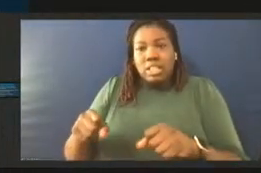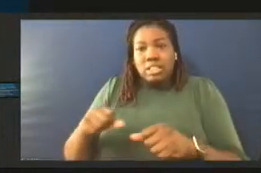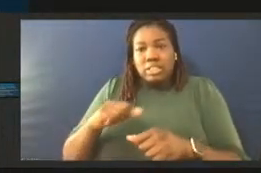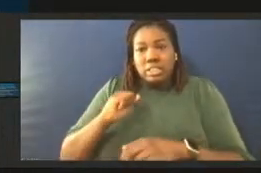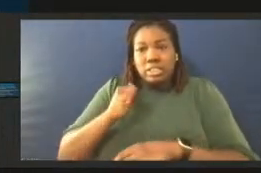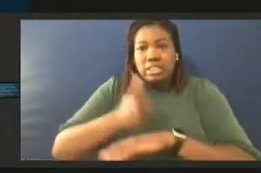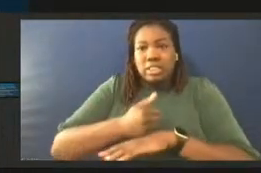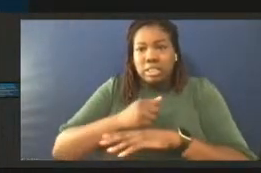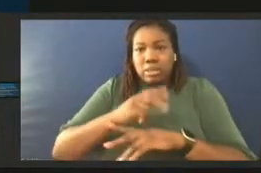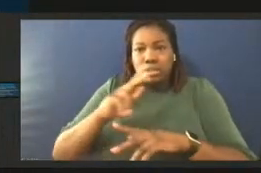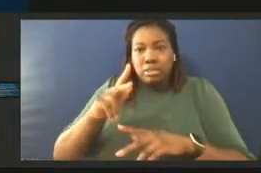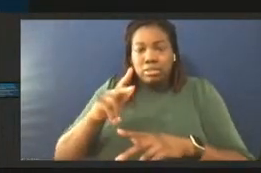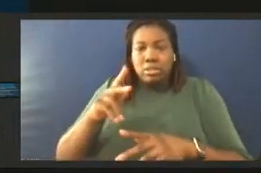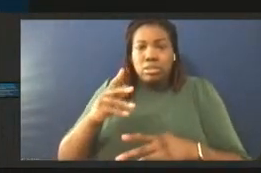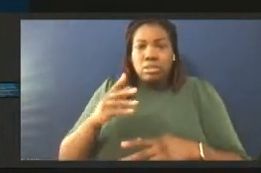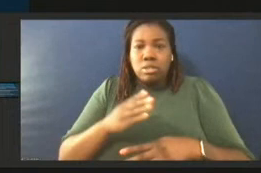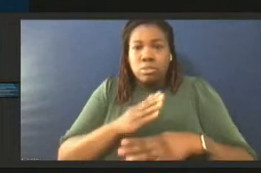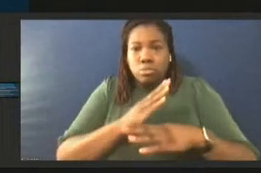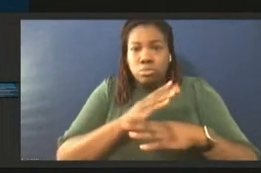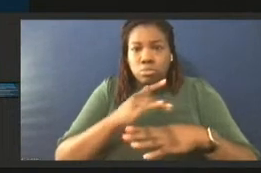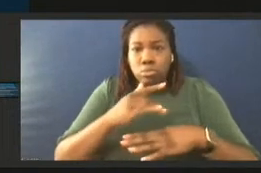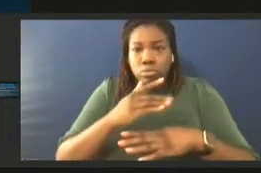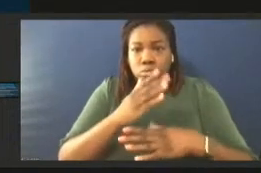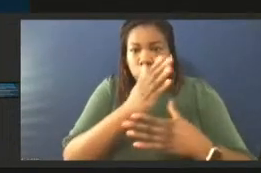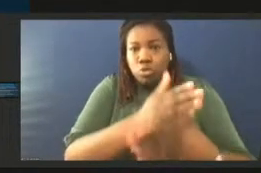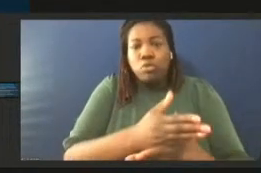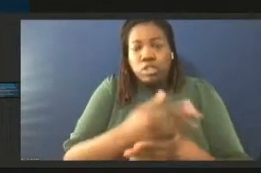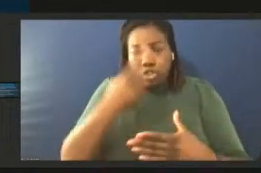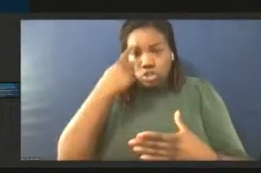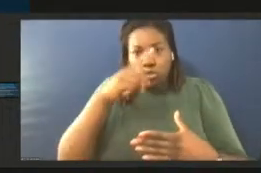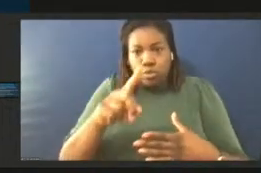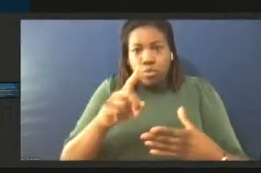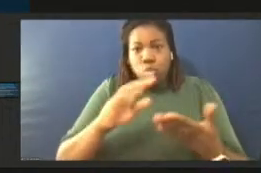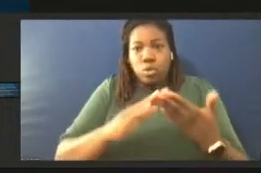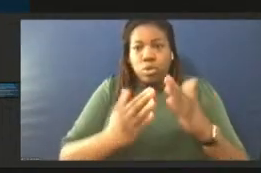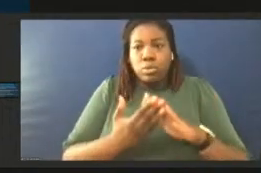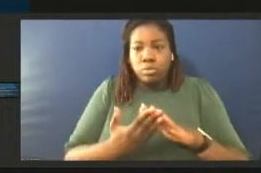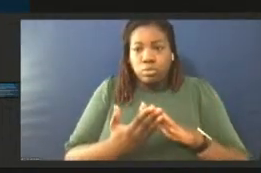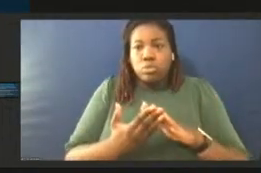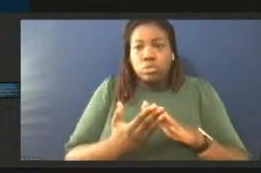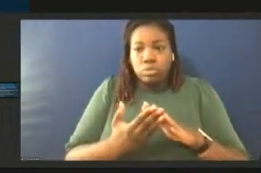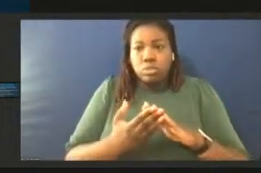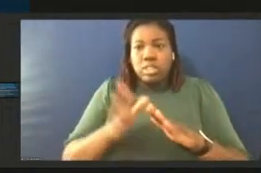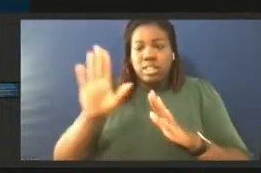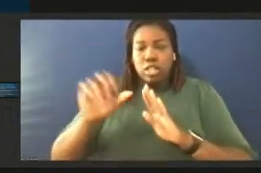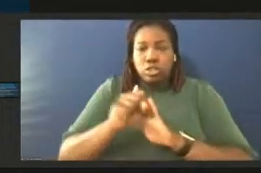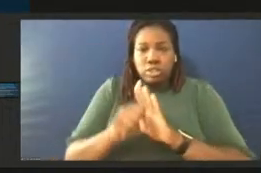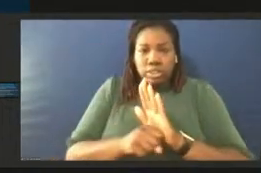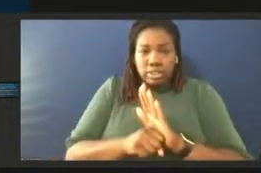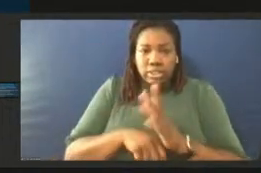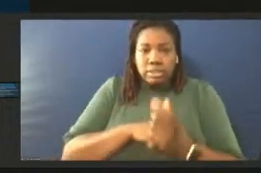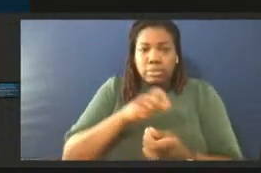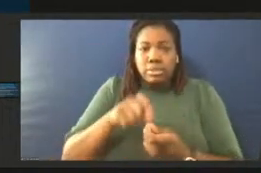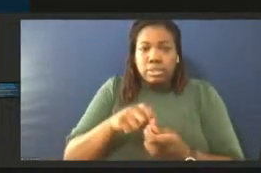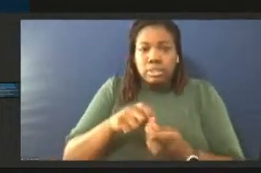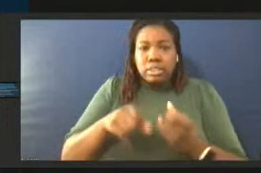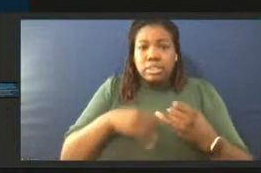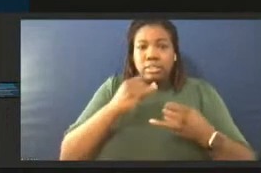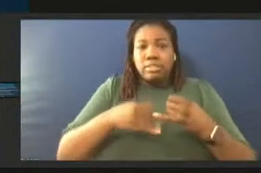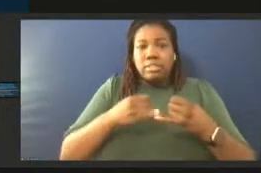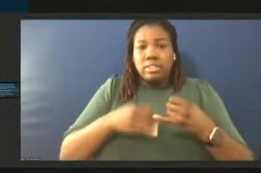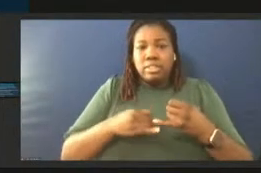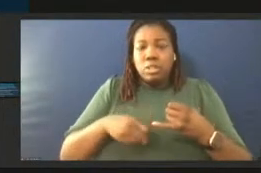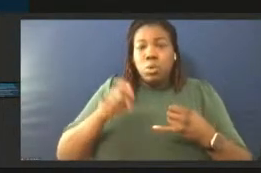prevention and early interventions that are needed for communities in their state. And then finally, we need to build